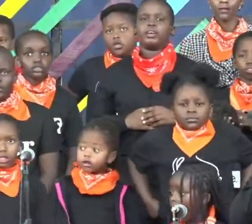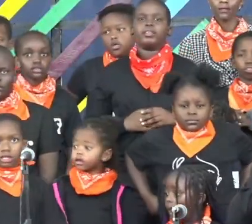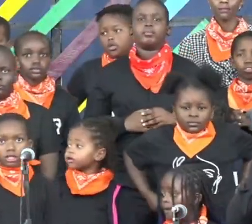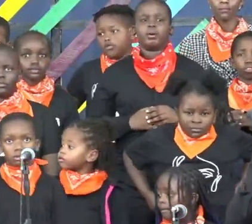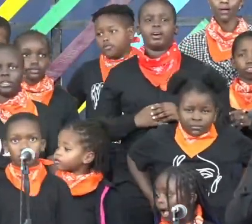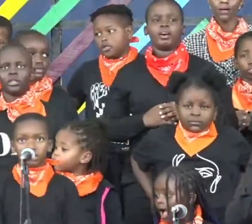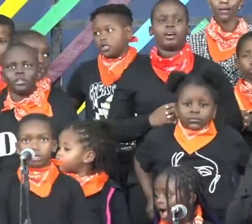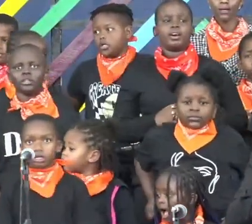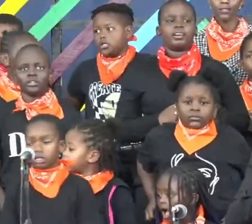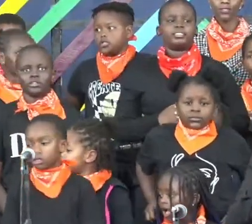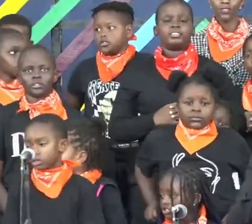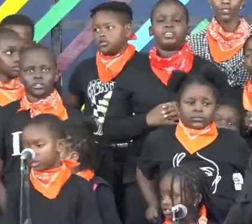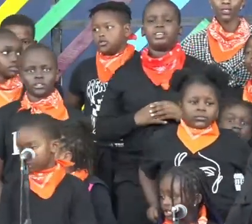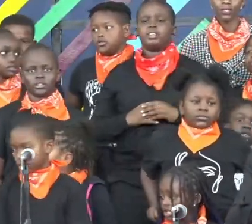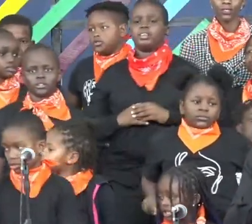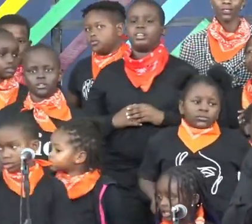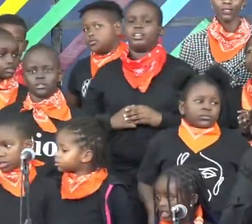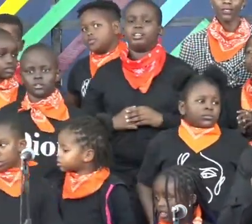Let's all sing that song.